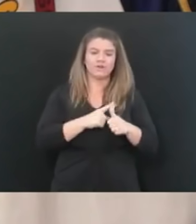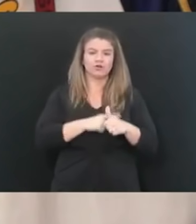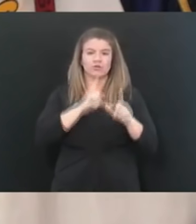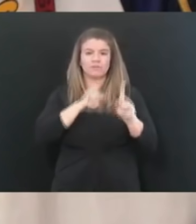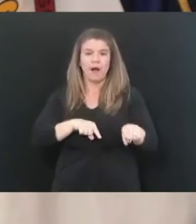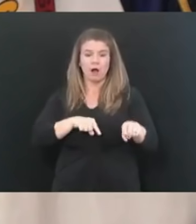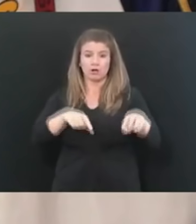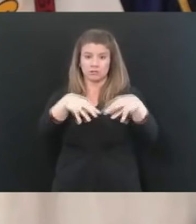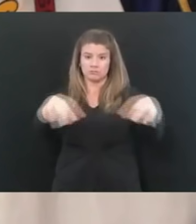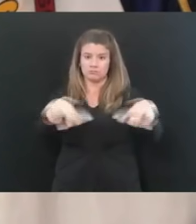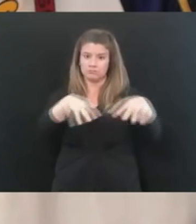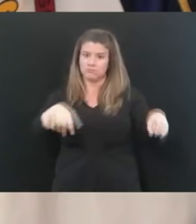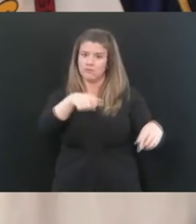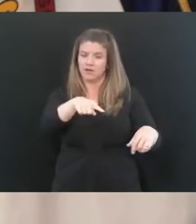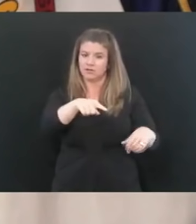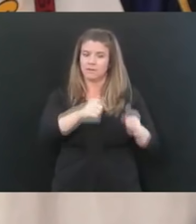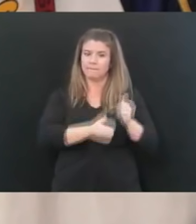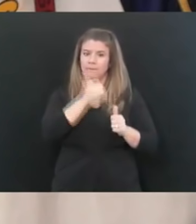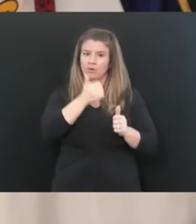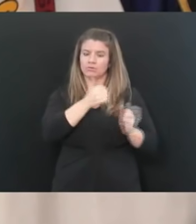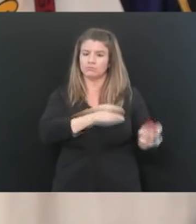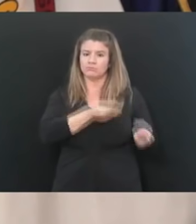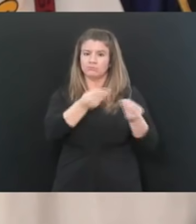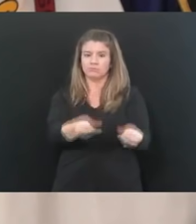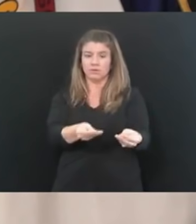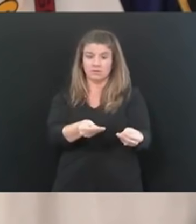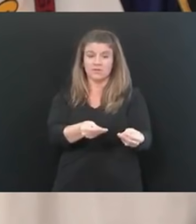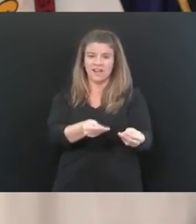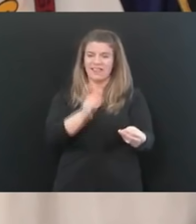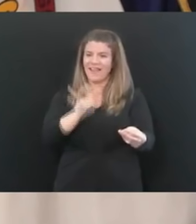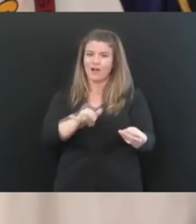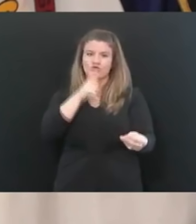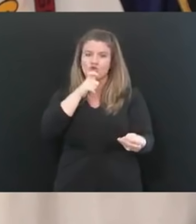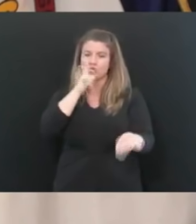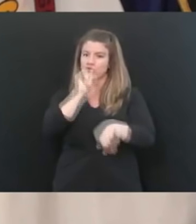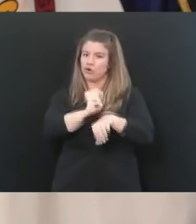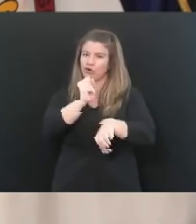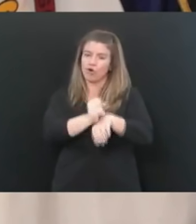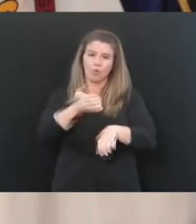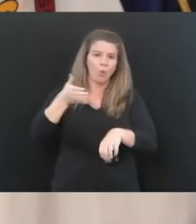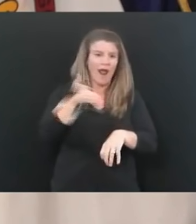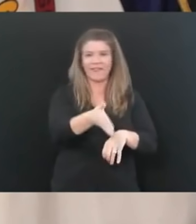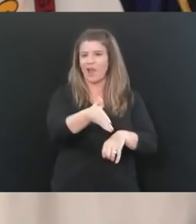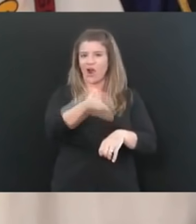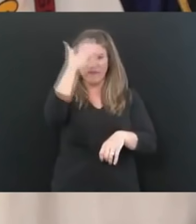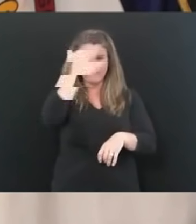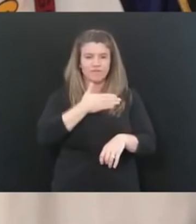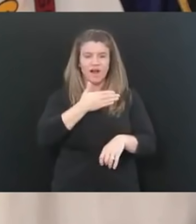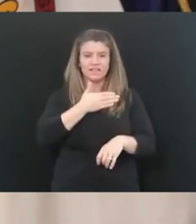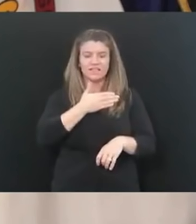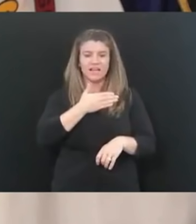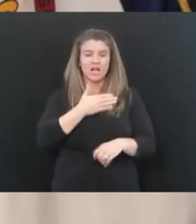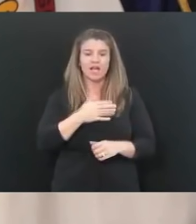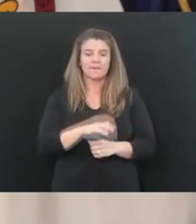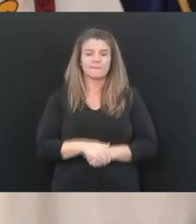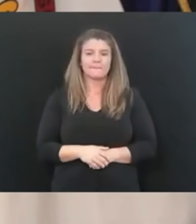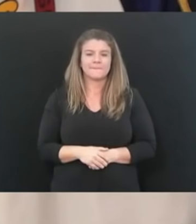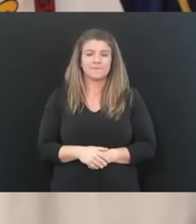responders primarily, and those that were right down on the front lines and everything. And we did not